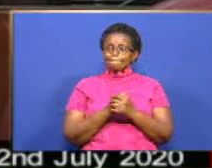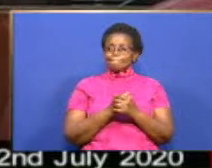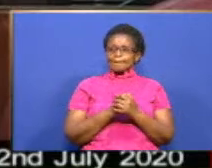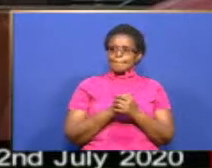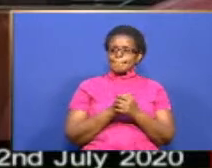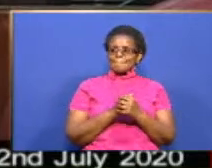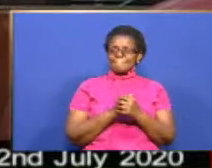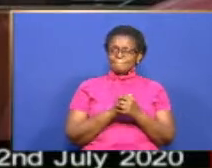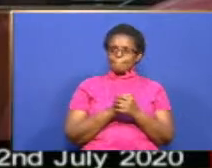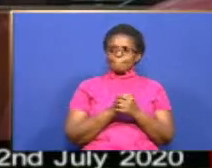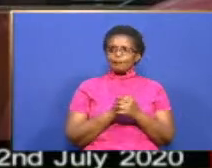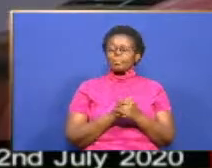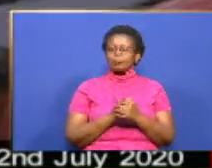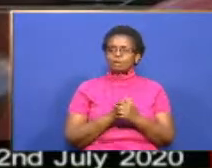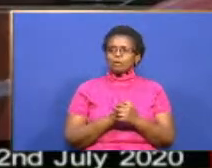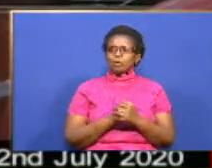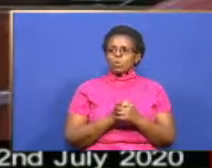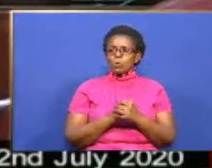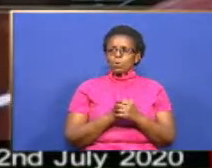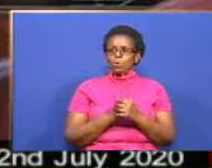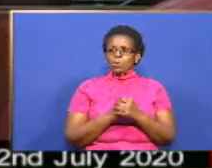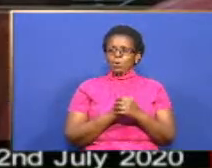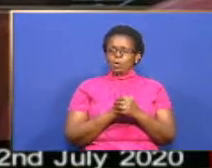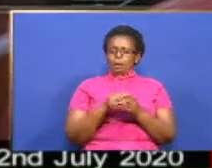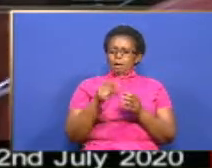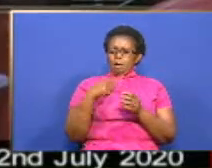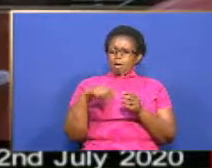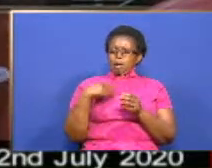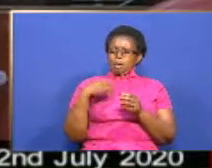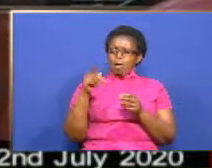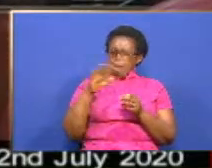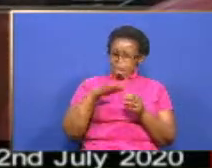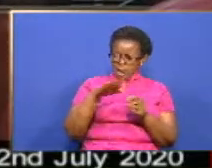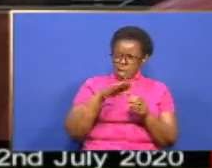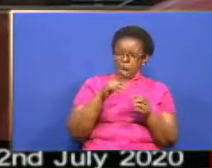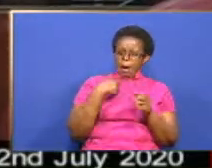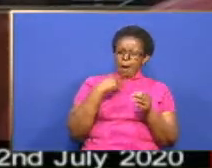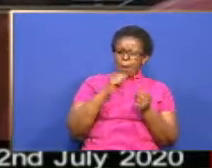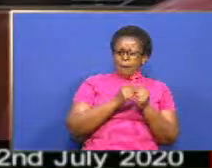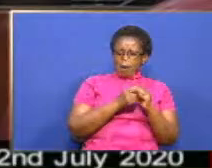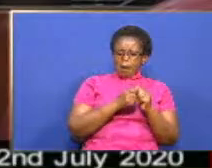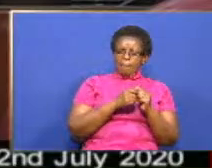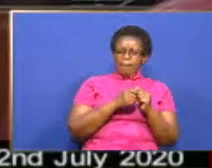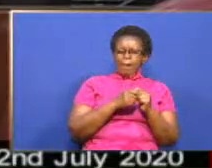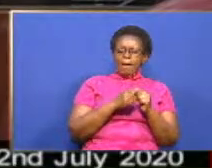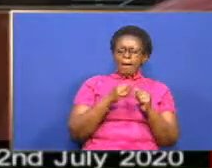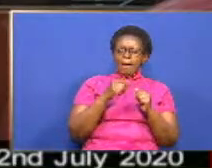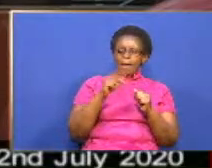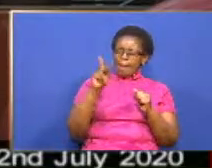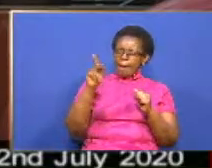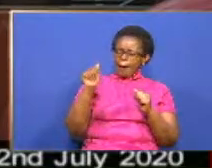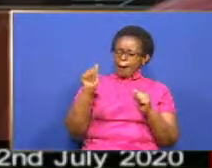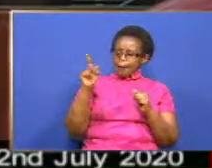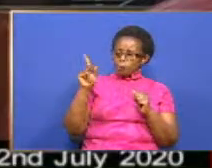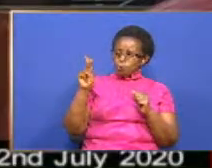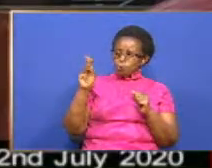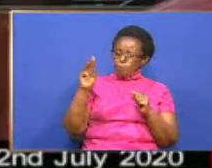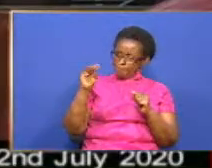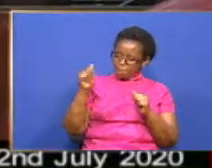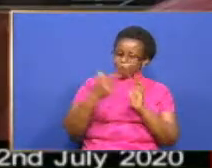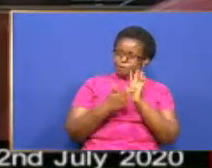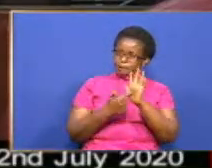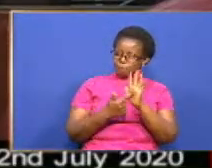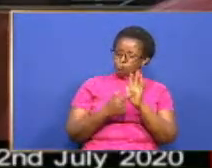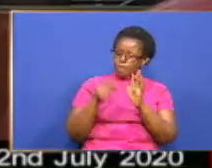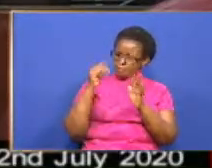it's, for example, our Kakuma areas becomes a designated area. Then what are the requirements to reside within a designated